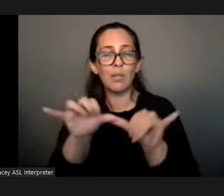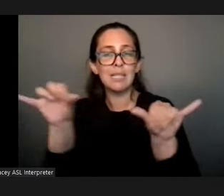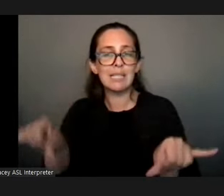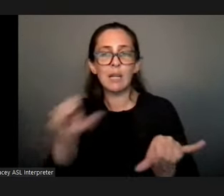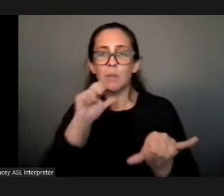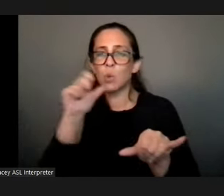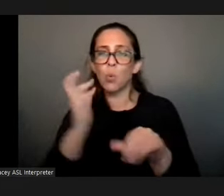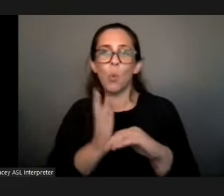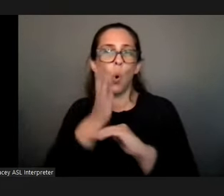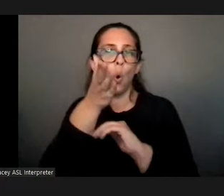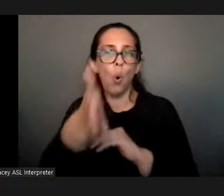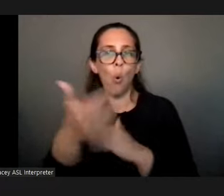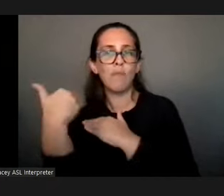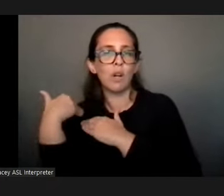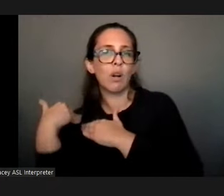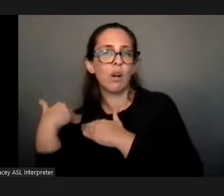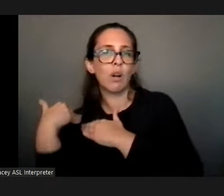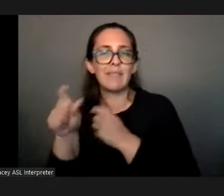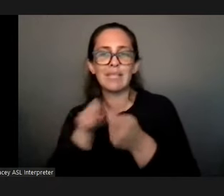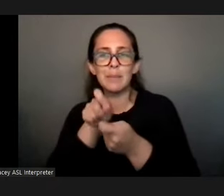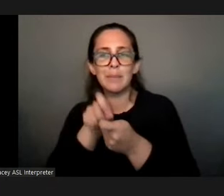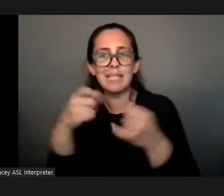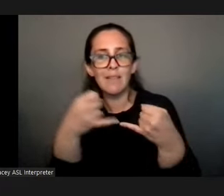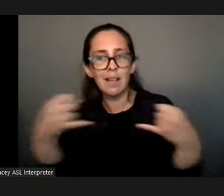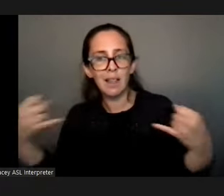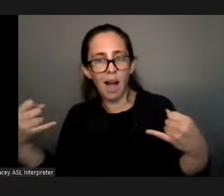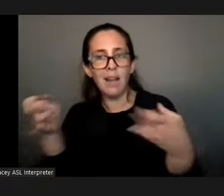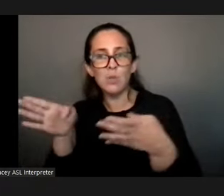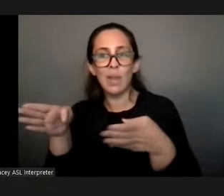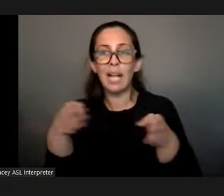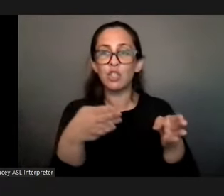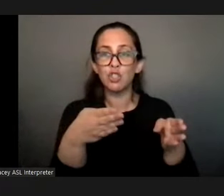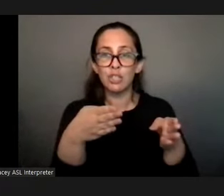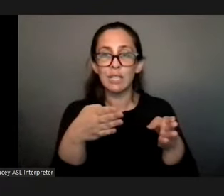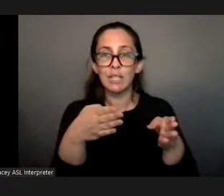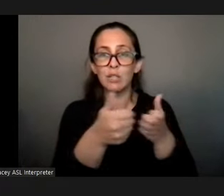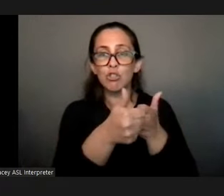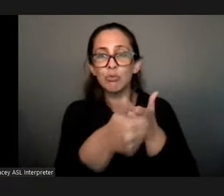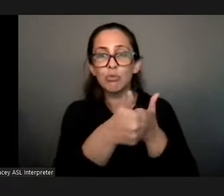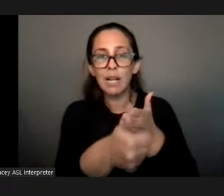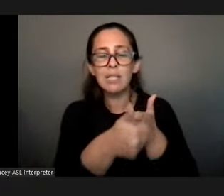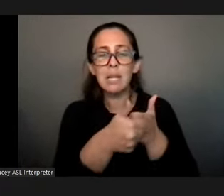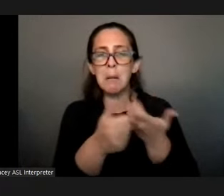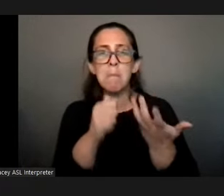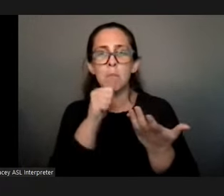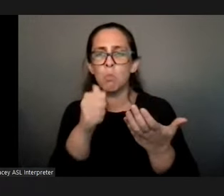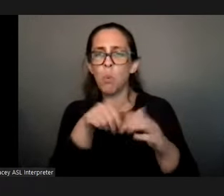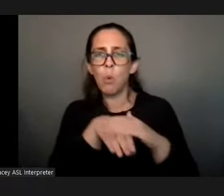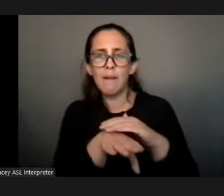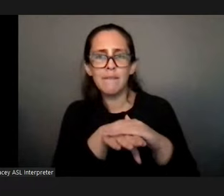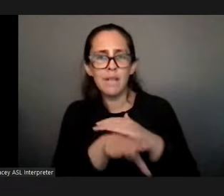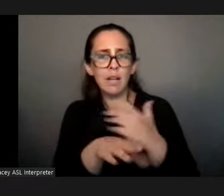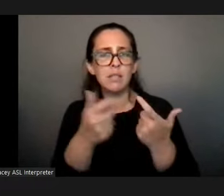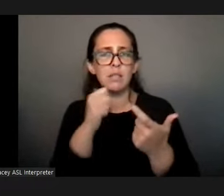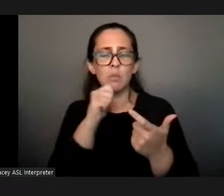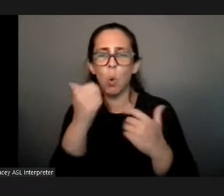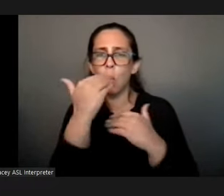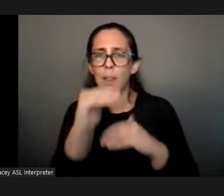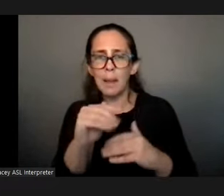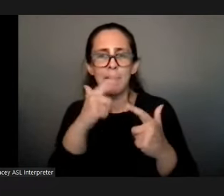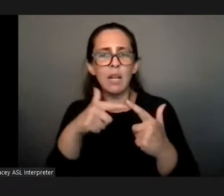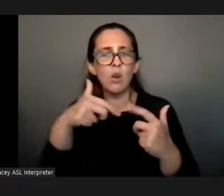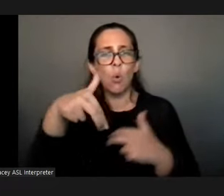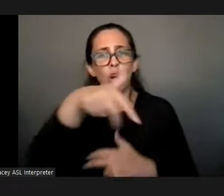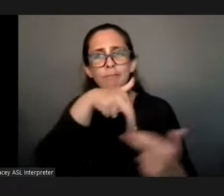line. Based on preliminary analysis, the shift to transit would not notably change access to transit services, or pedestrian circulation